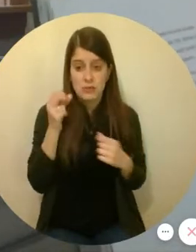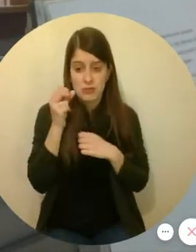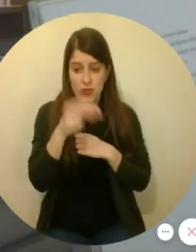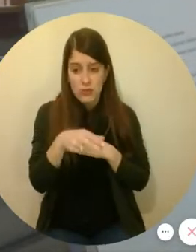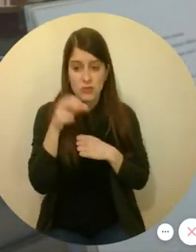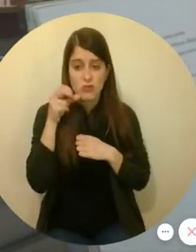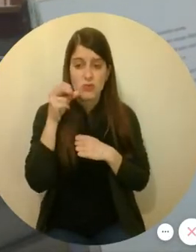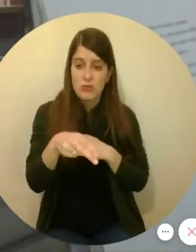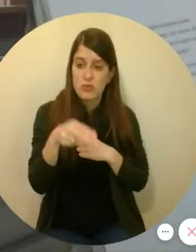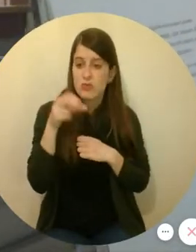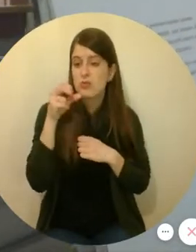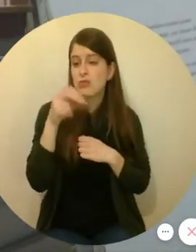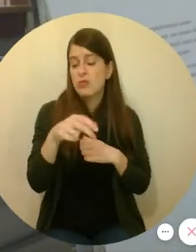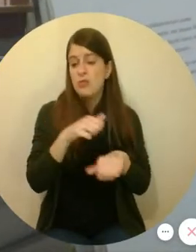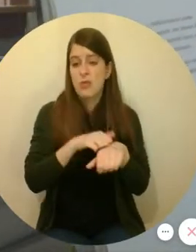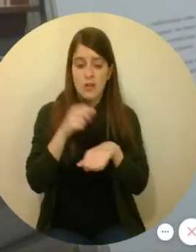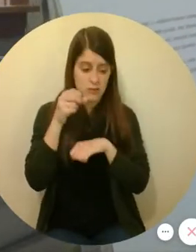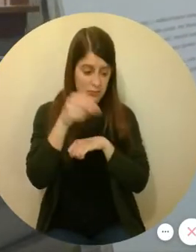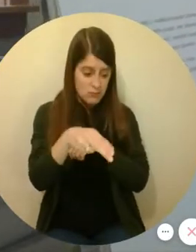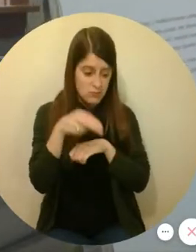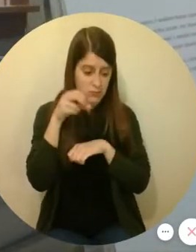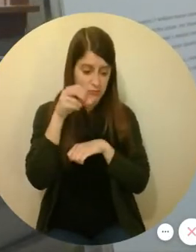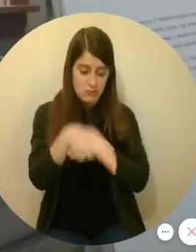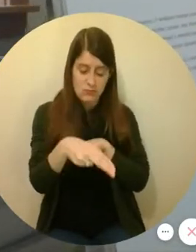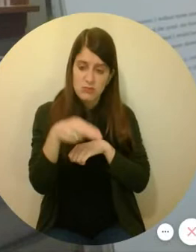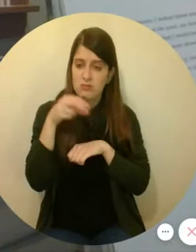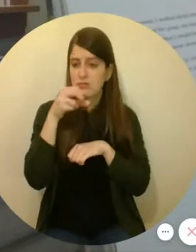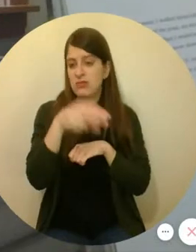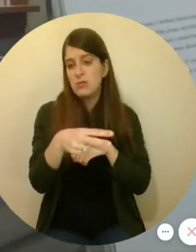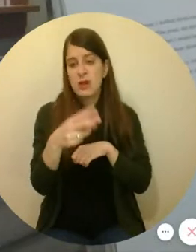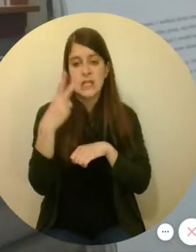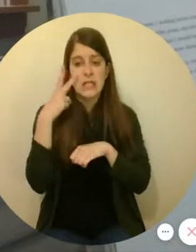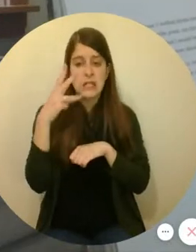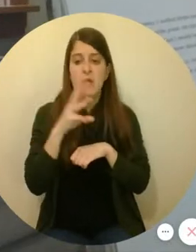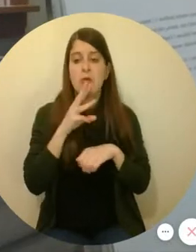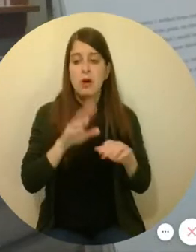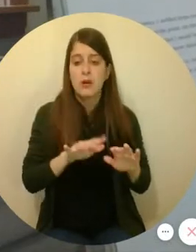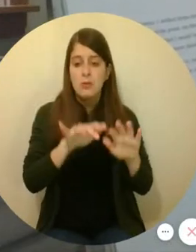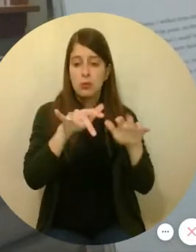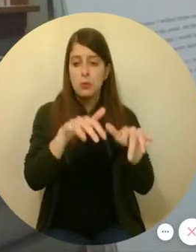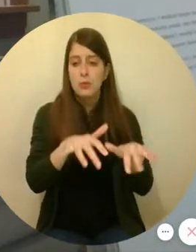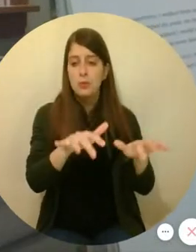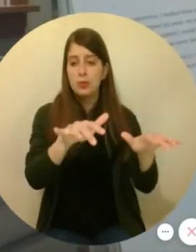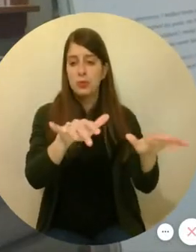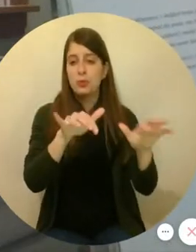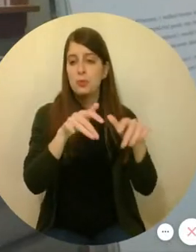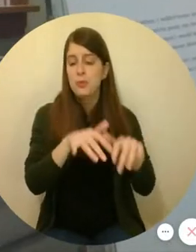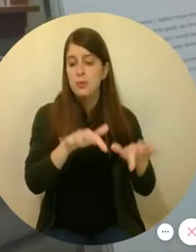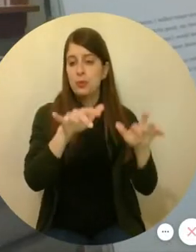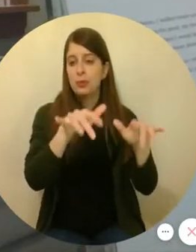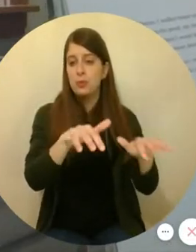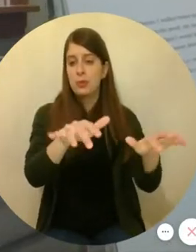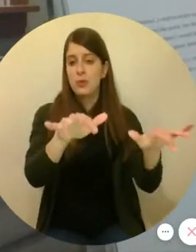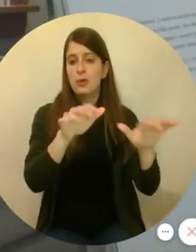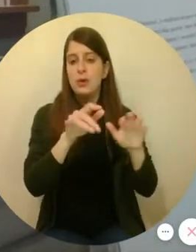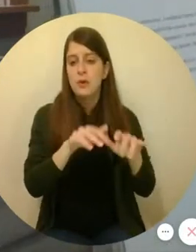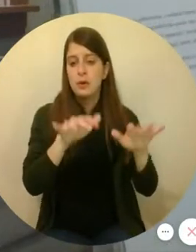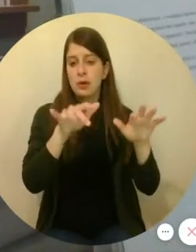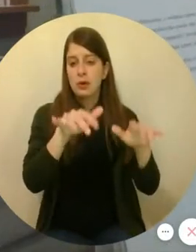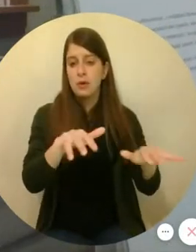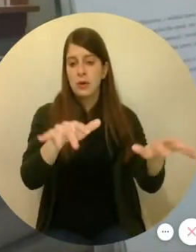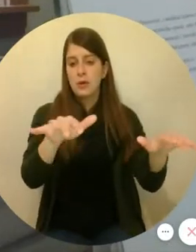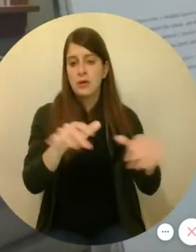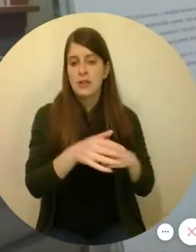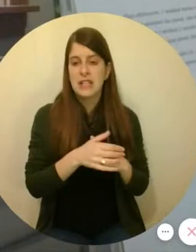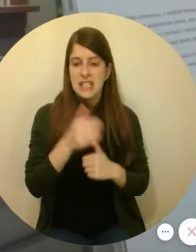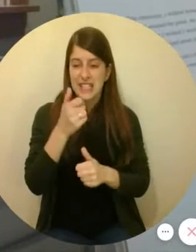and over, watching the way the water rippled out and away, like each kindness done and not